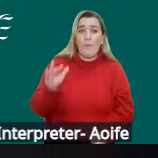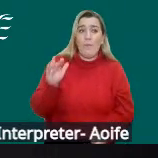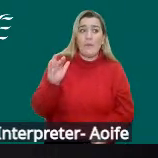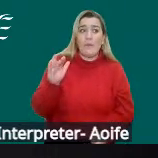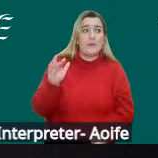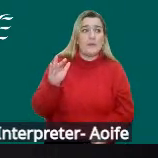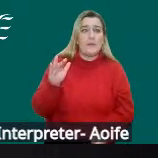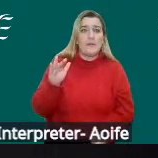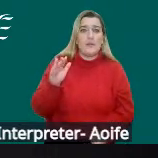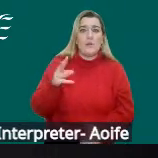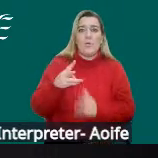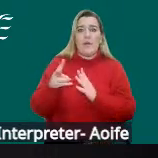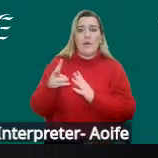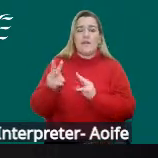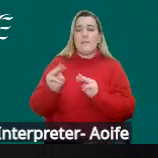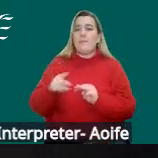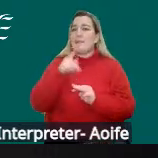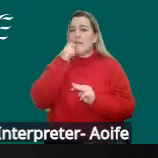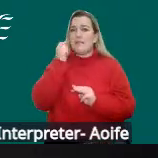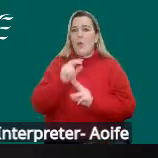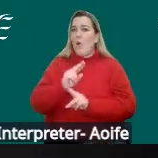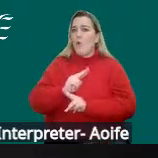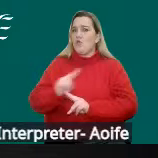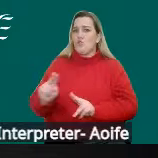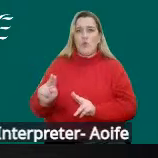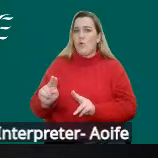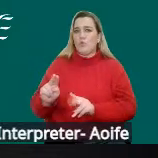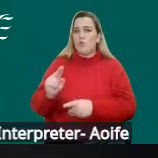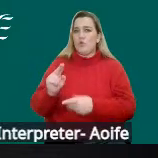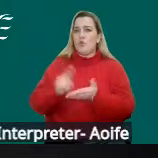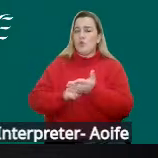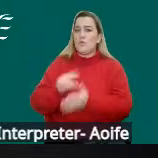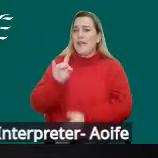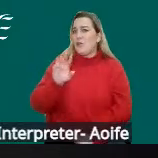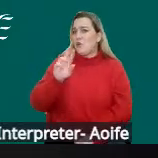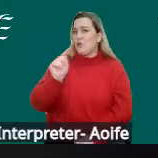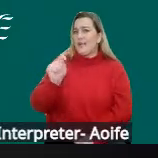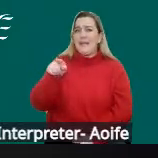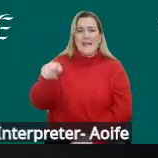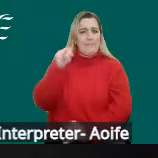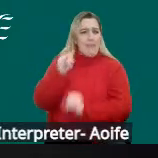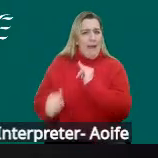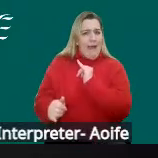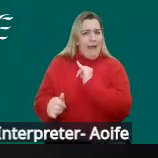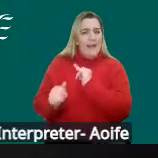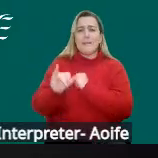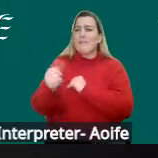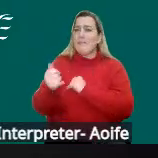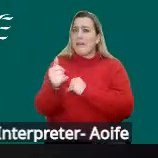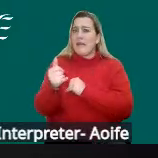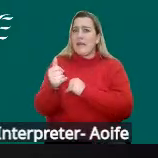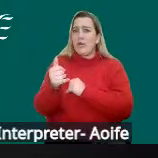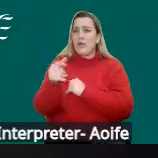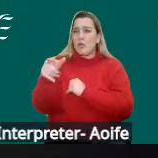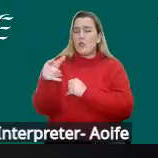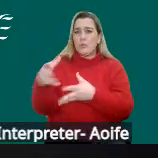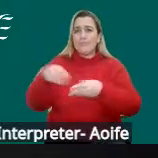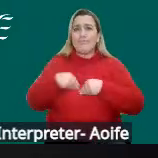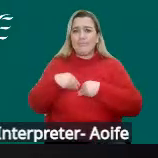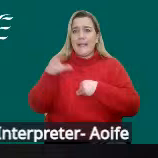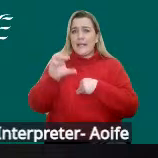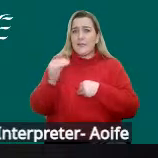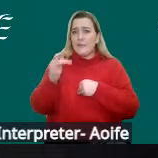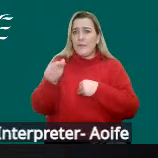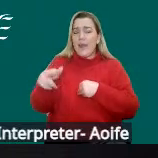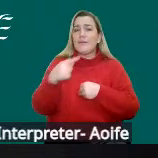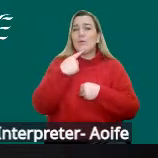don't go near HRT. HRT is not good for you. HRT may cause cancer. And we all know that that's not